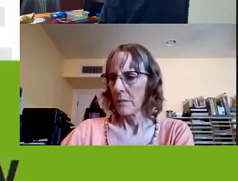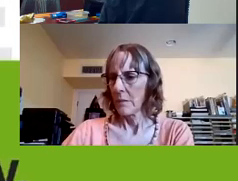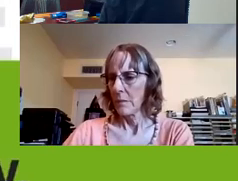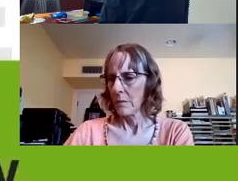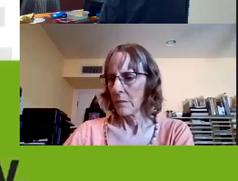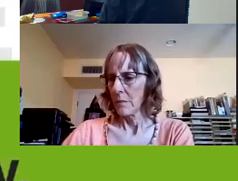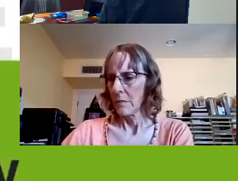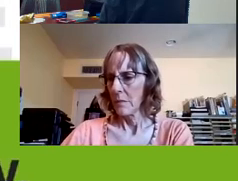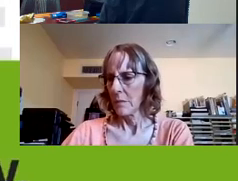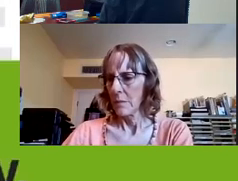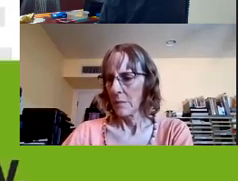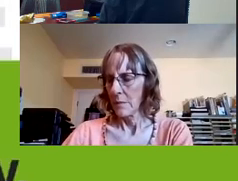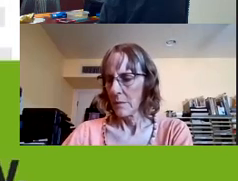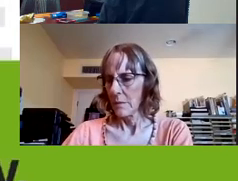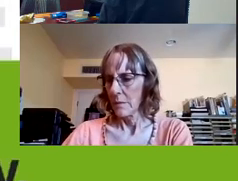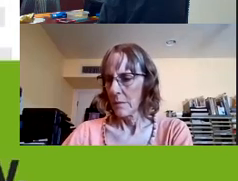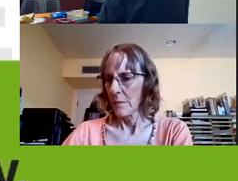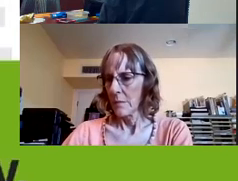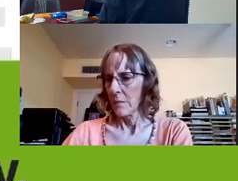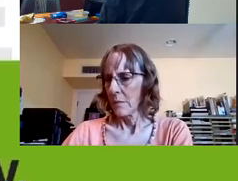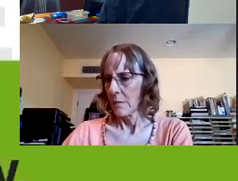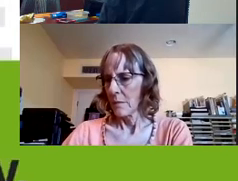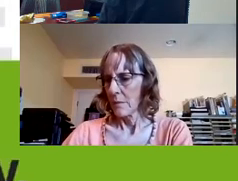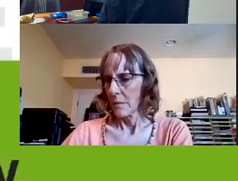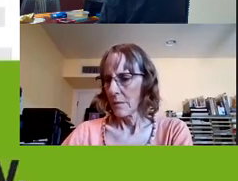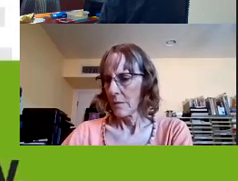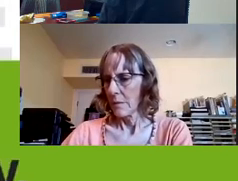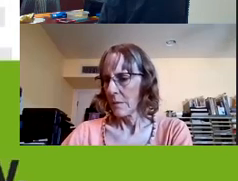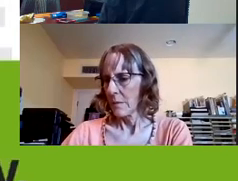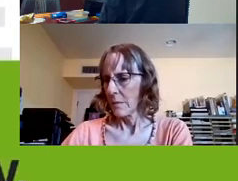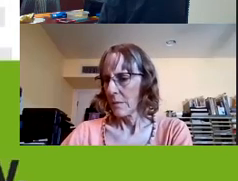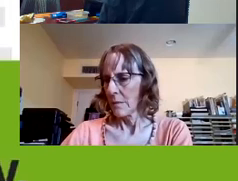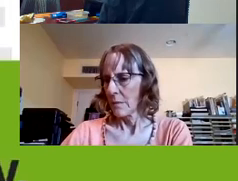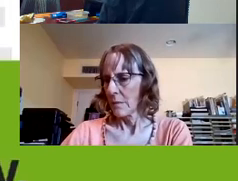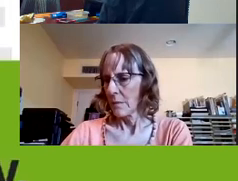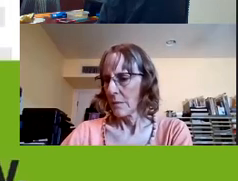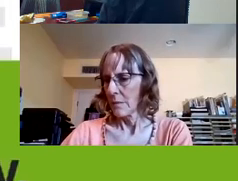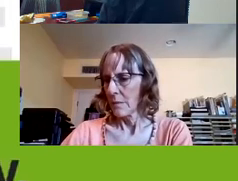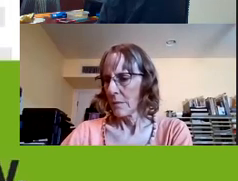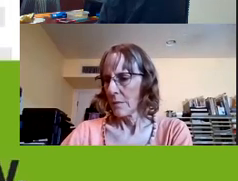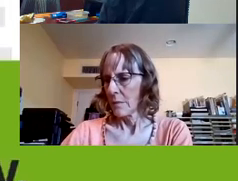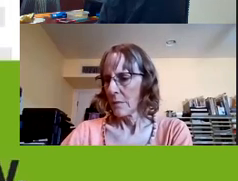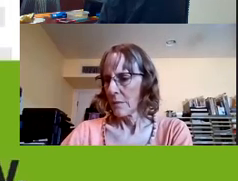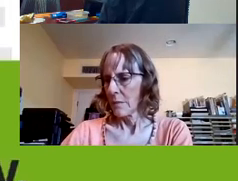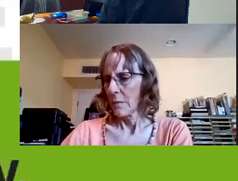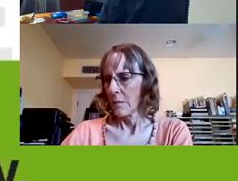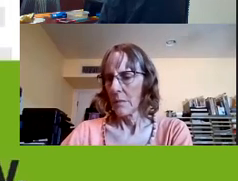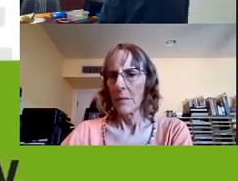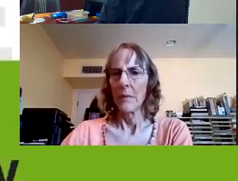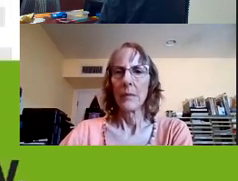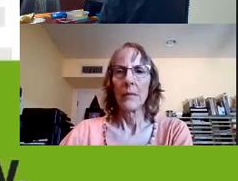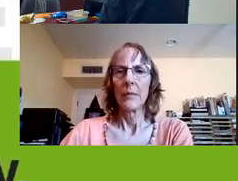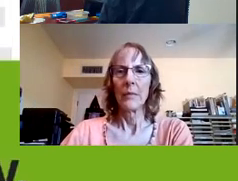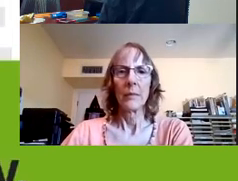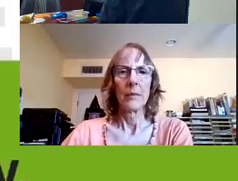health of our communities is really, that's what resonates with me about the charter. And so we start all of our workshops with this, and this is,